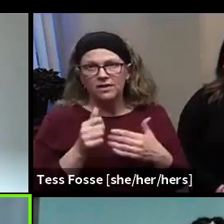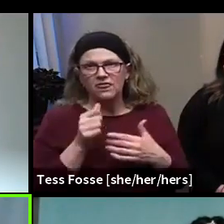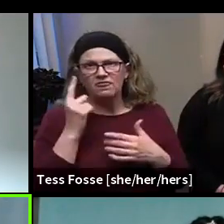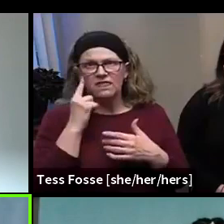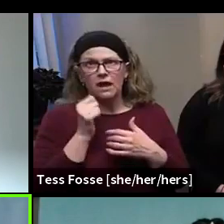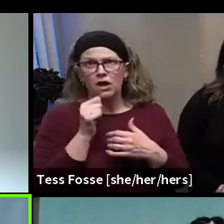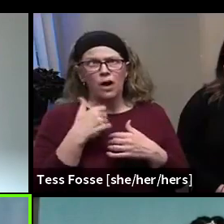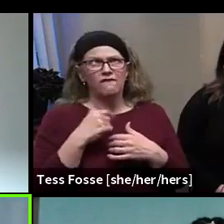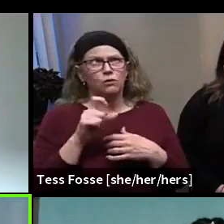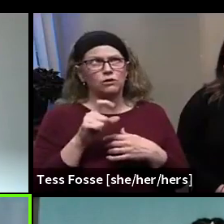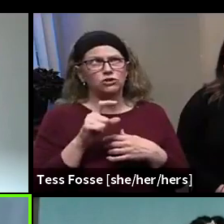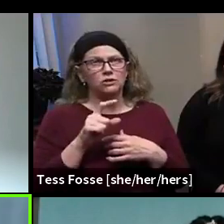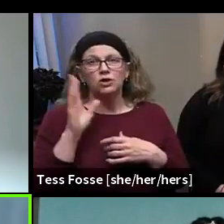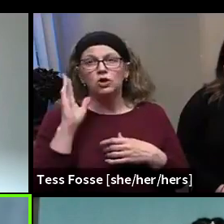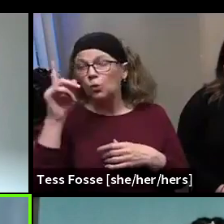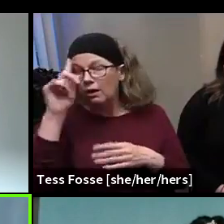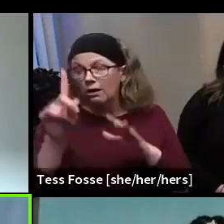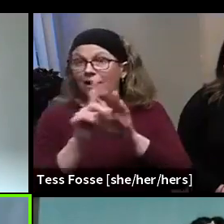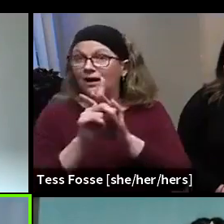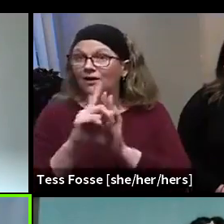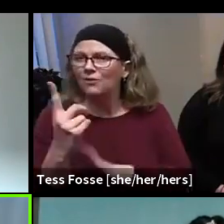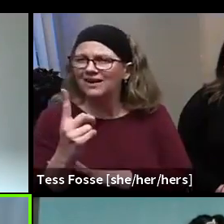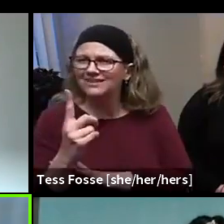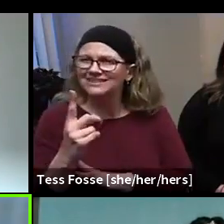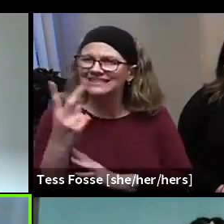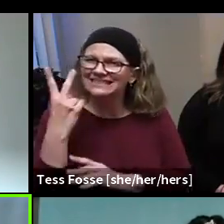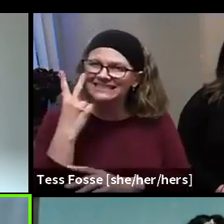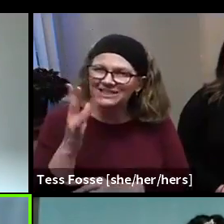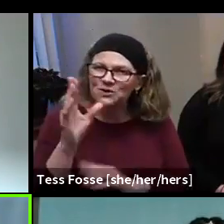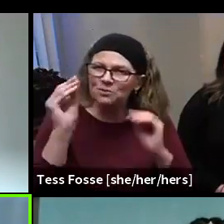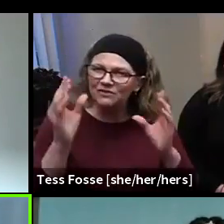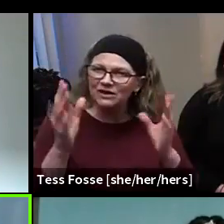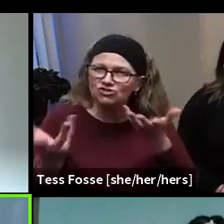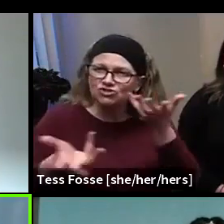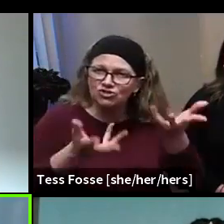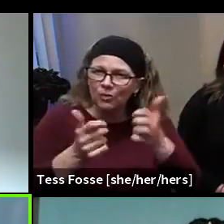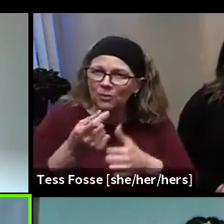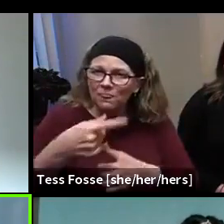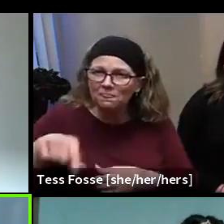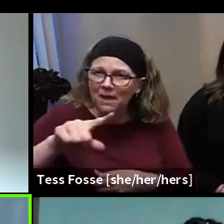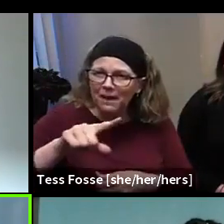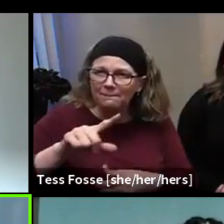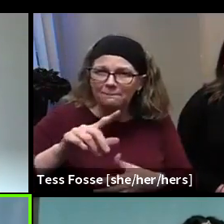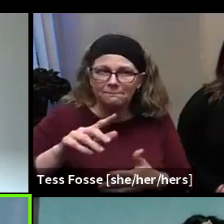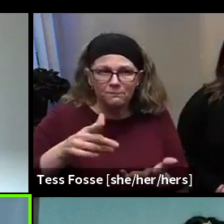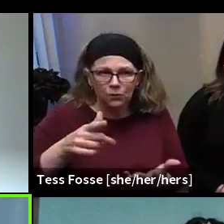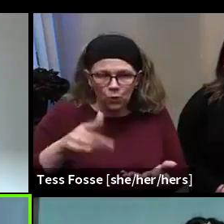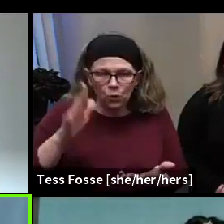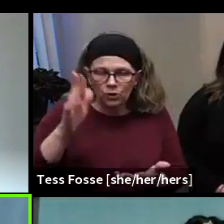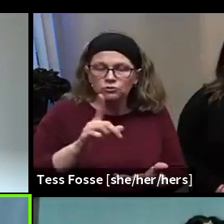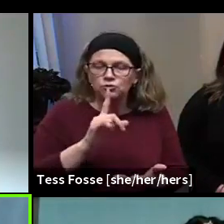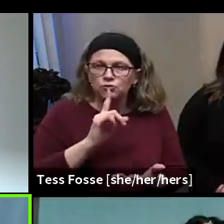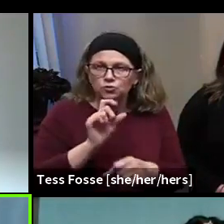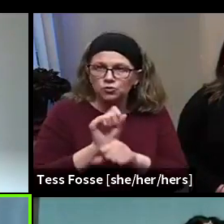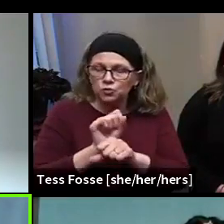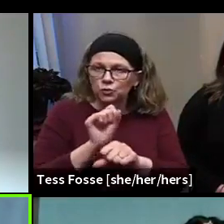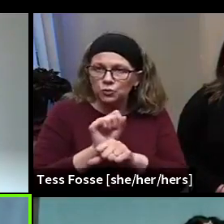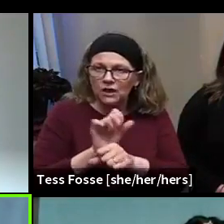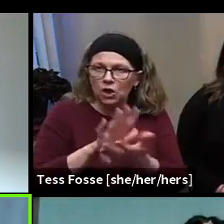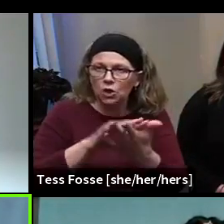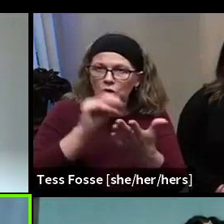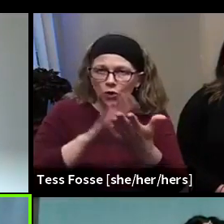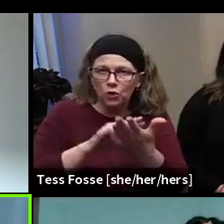you have a question, you're going to have a question. See your professors, talk with them. That's how you're going to truly